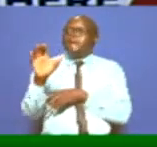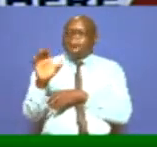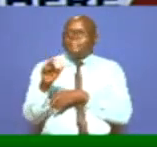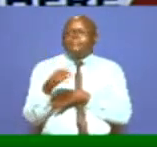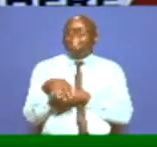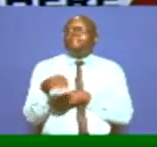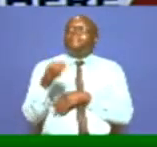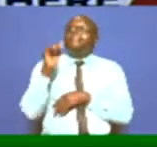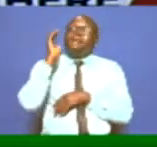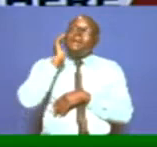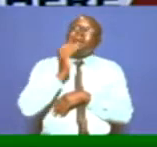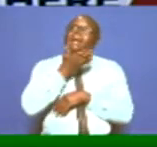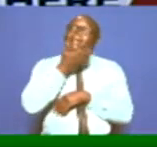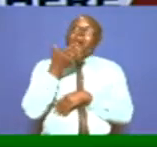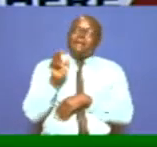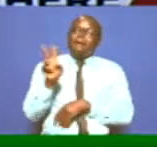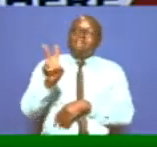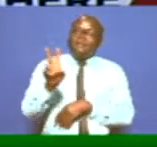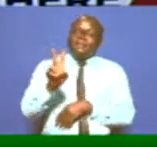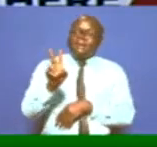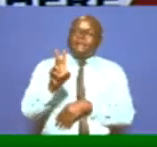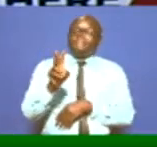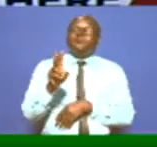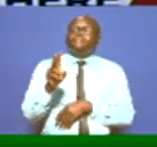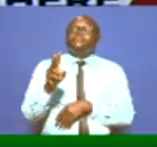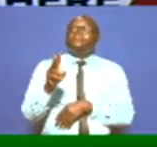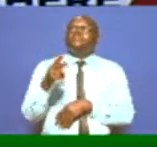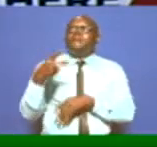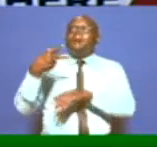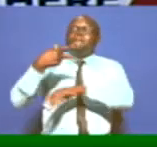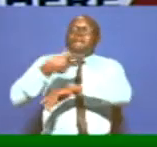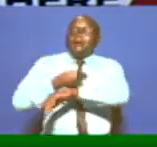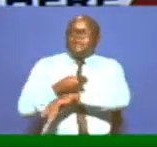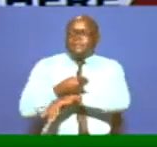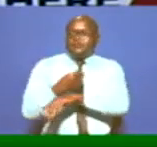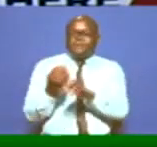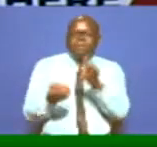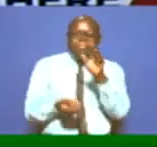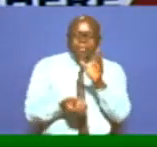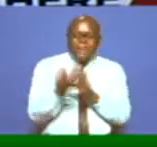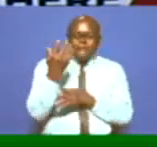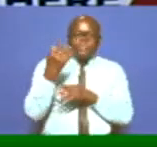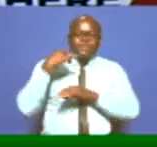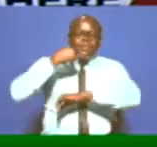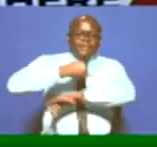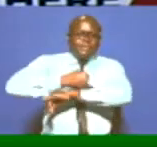Kenyatta Veterinary Service Vaccines Production Institution.